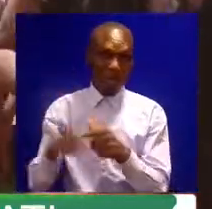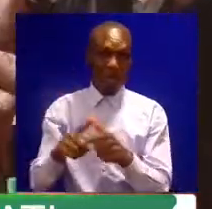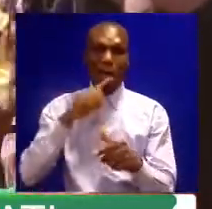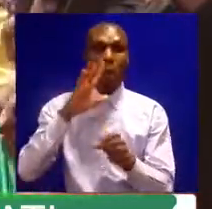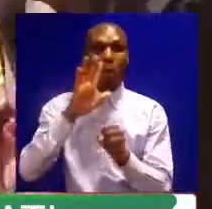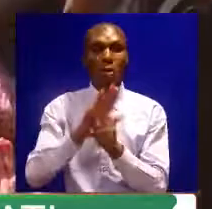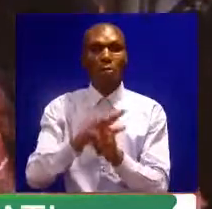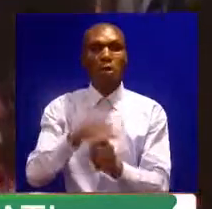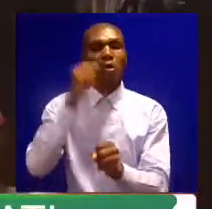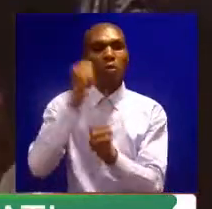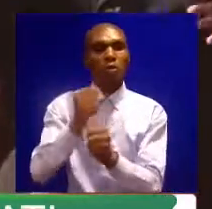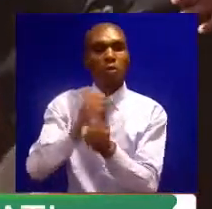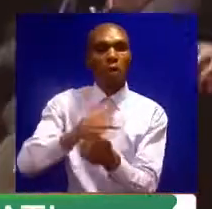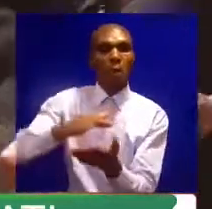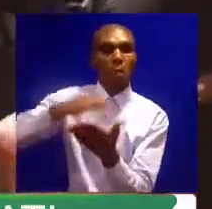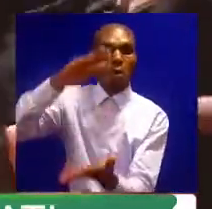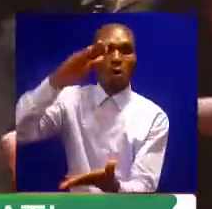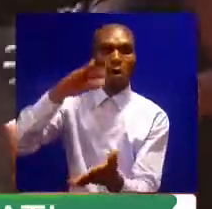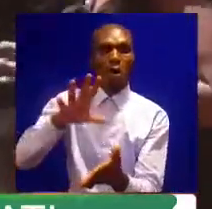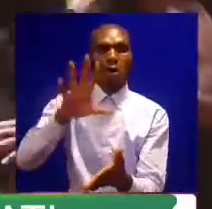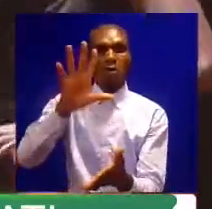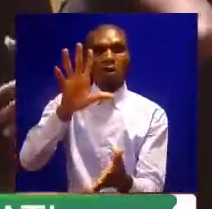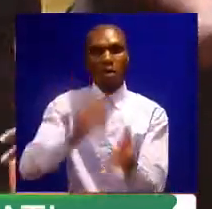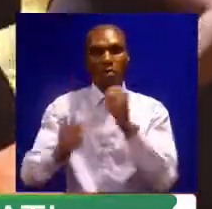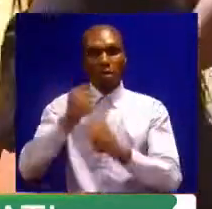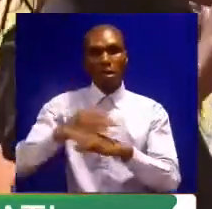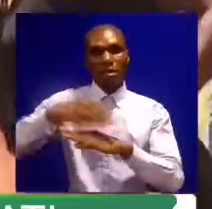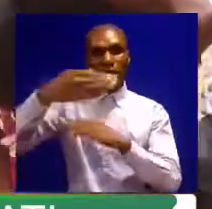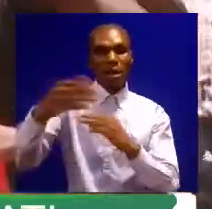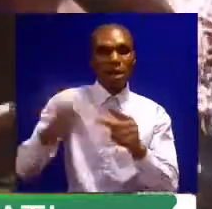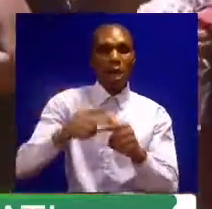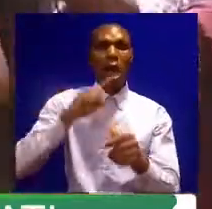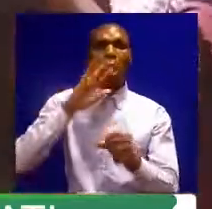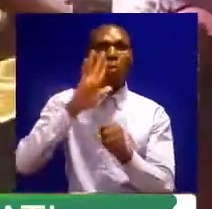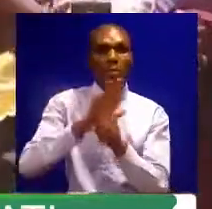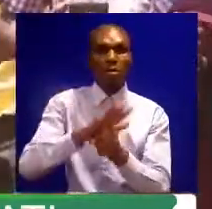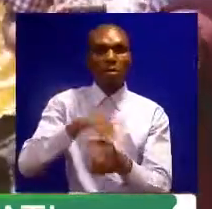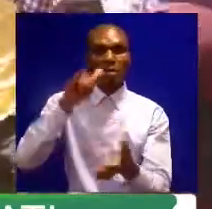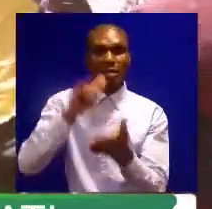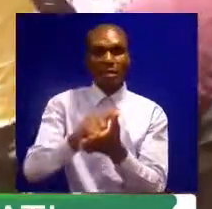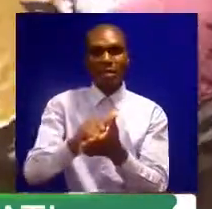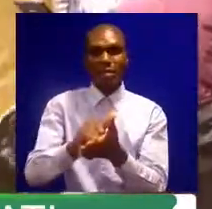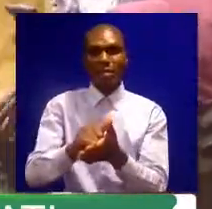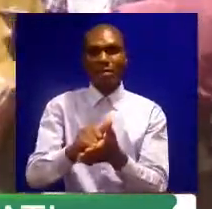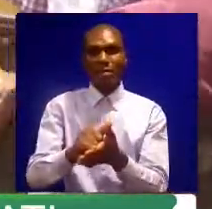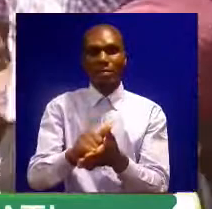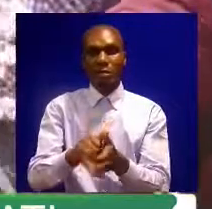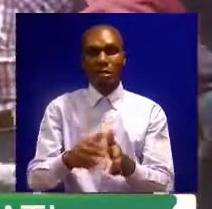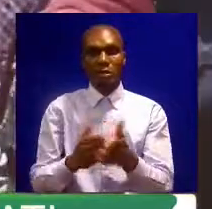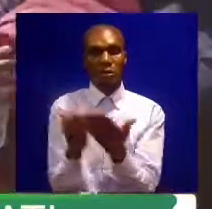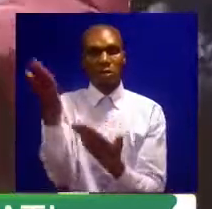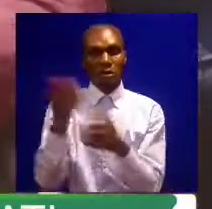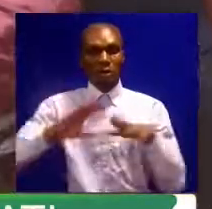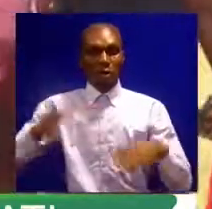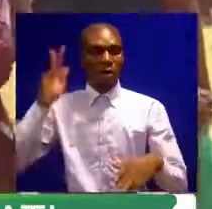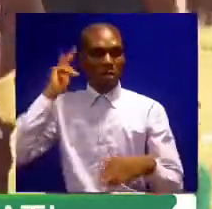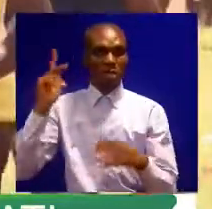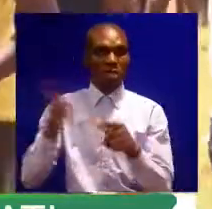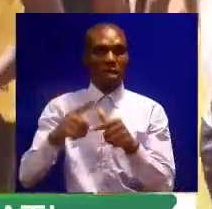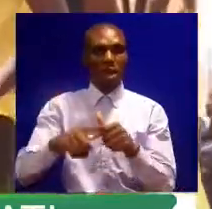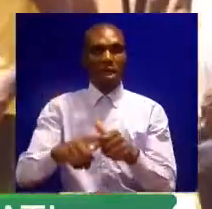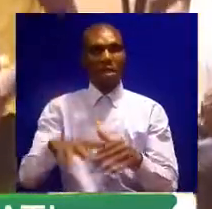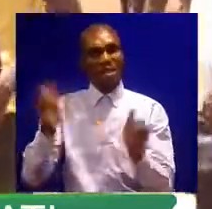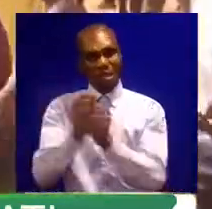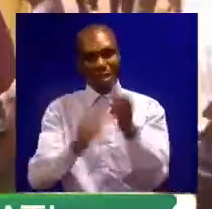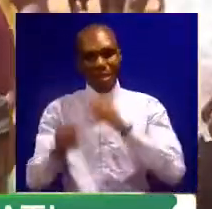na ikranda mange ase emyaka ebotyo na Ratinika Tabruna, Ganga Yadam Chikunda, I count Yakisi, Aseka Kim